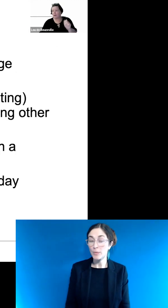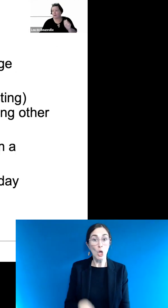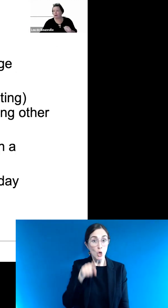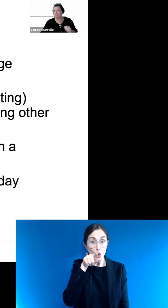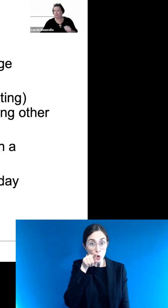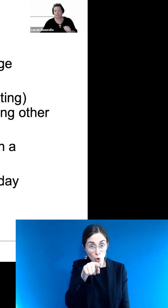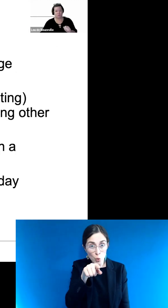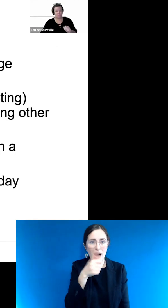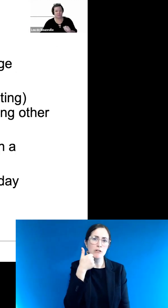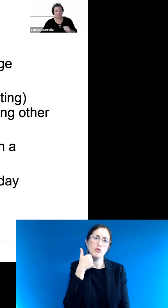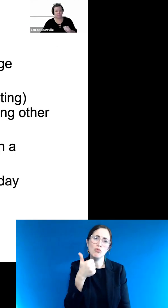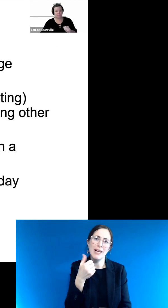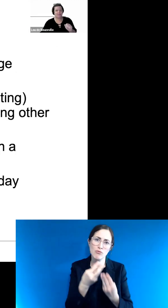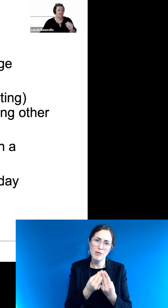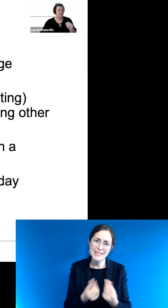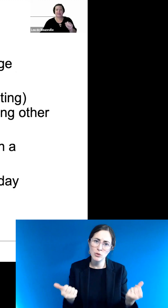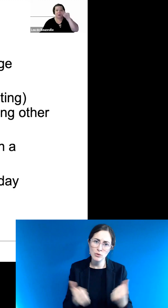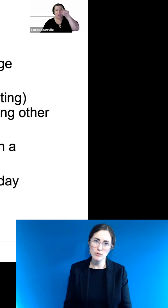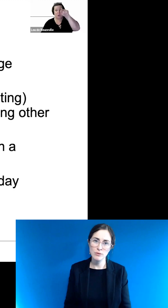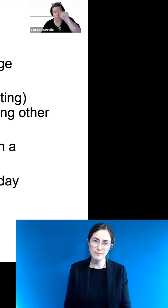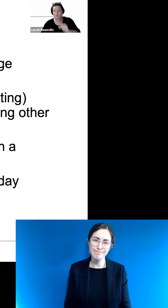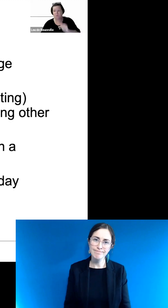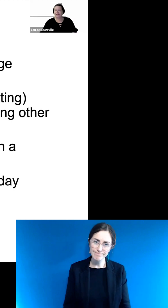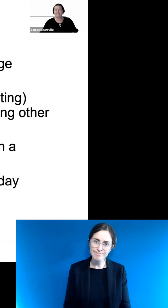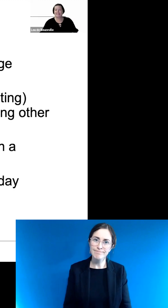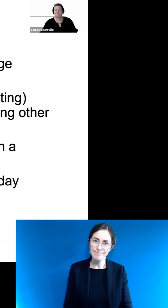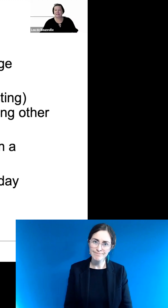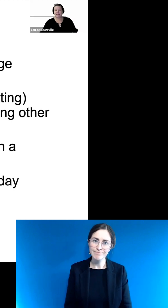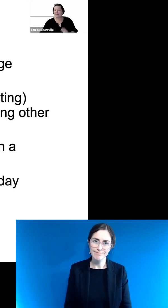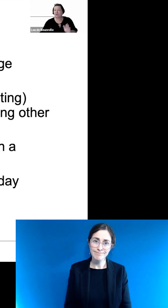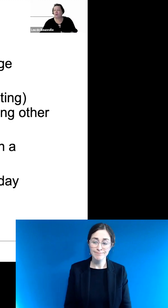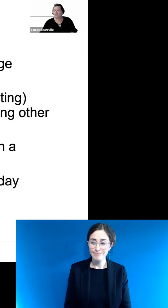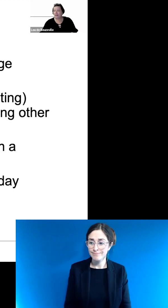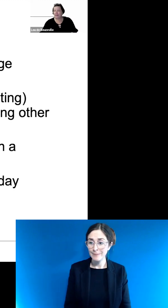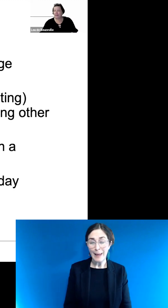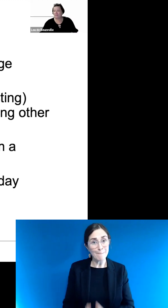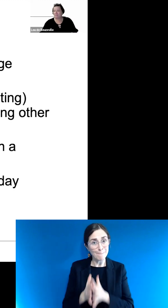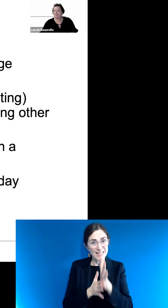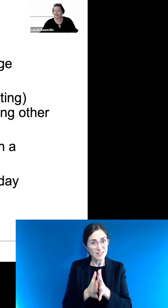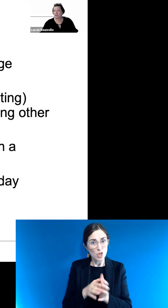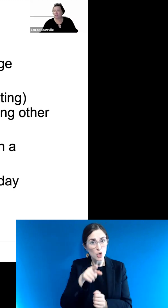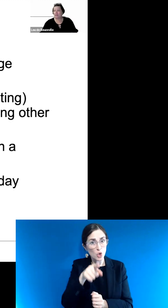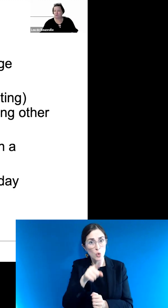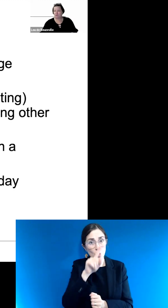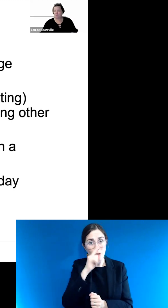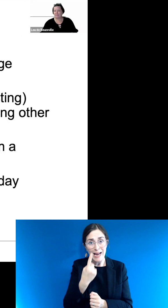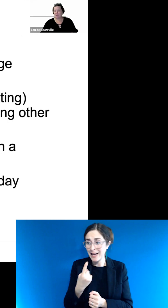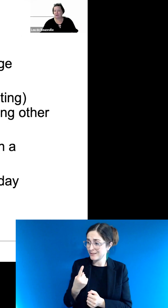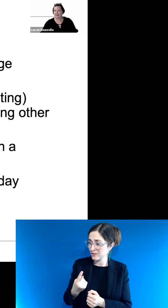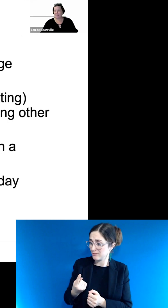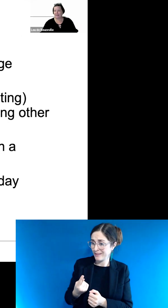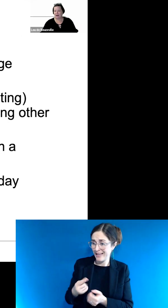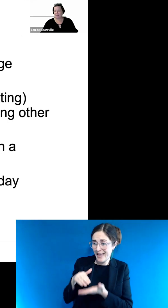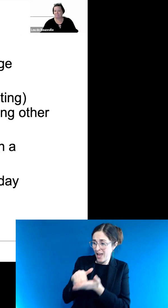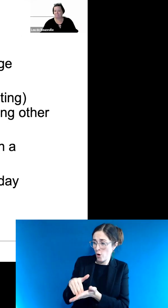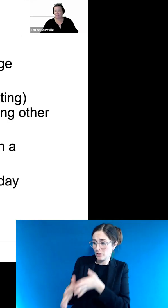You are a great resource. It doesn't mean, where's my camera? It doesn't mean that you are not going to be able to give them language because you can't sign